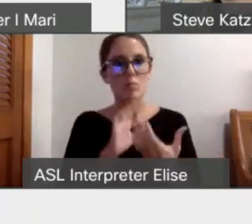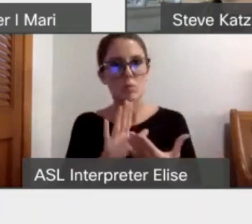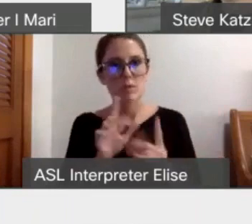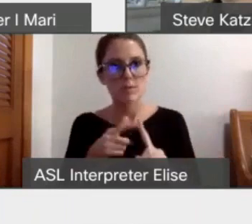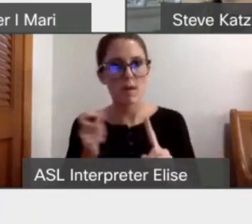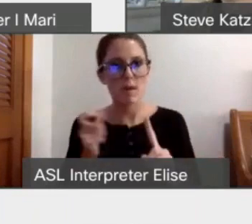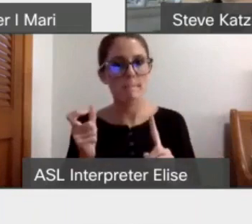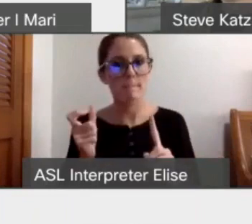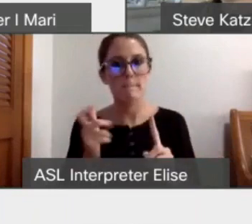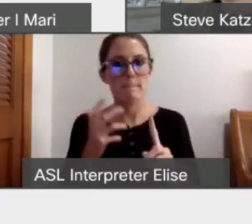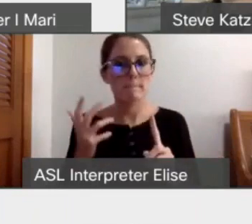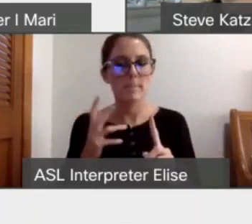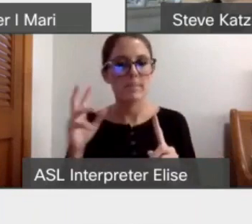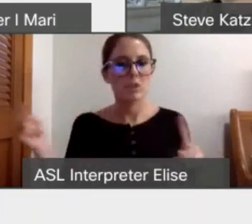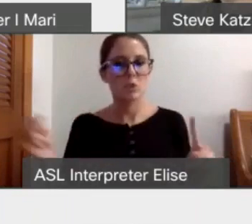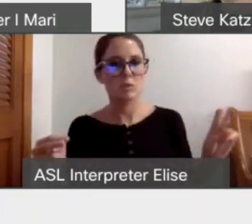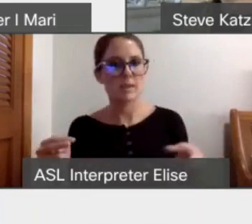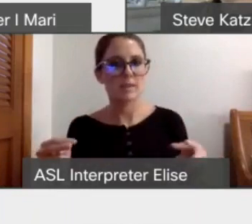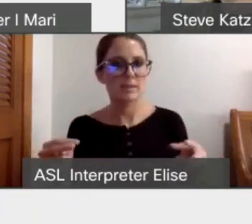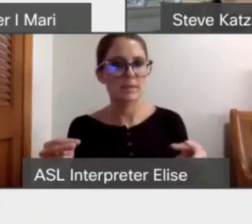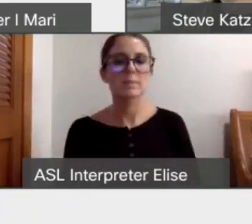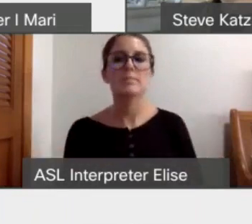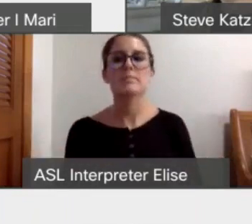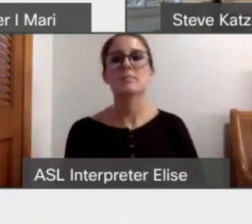a, those two perspectives.